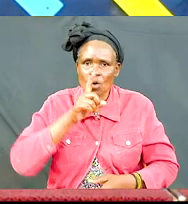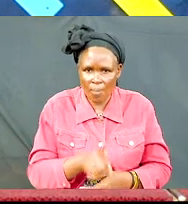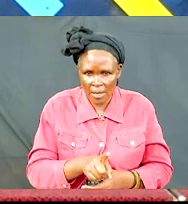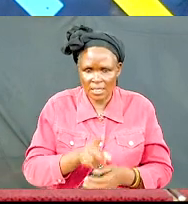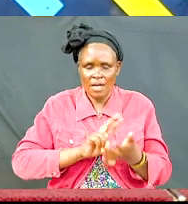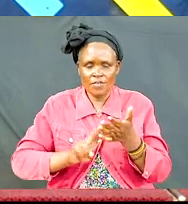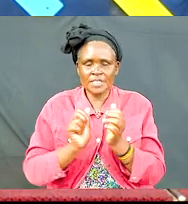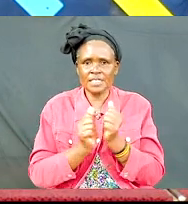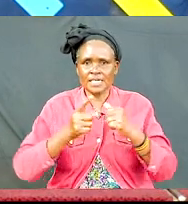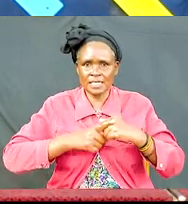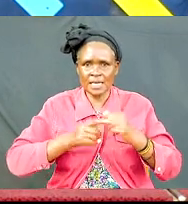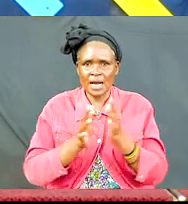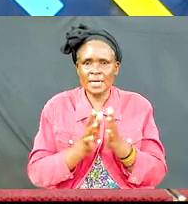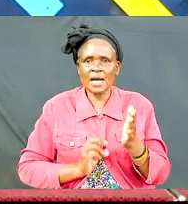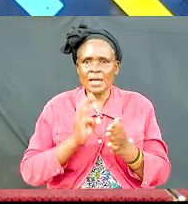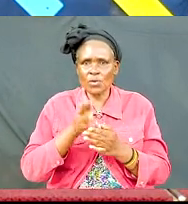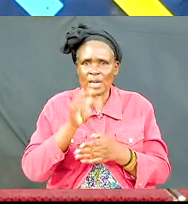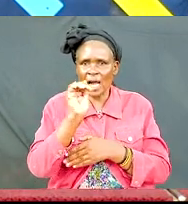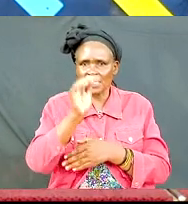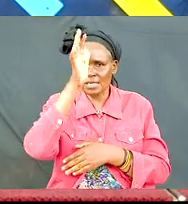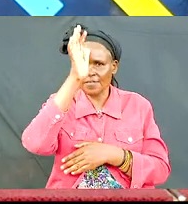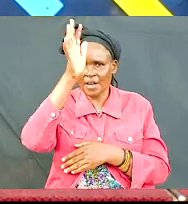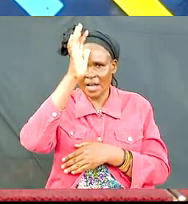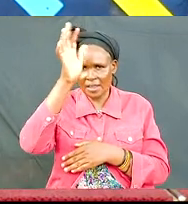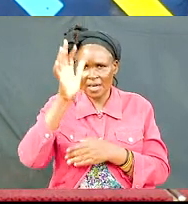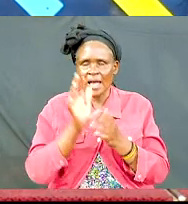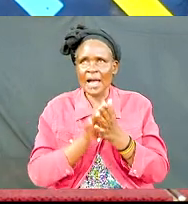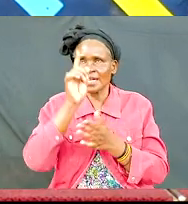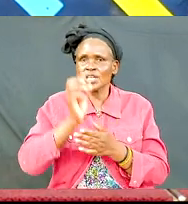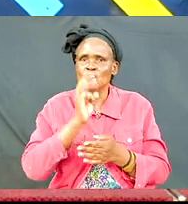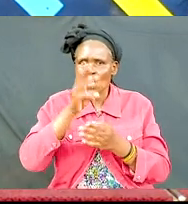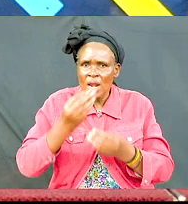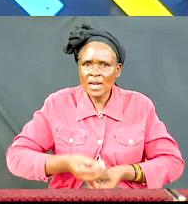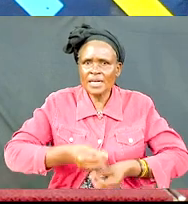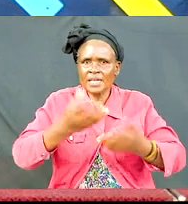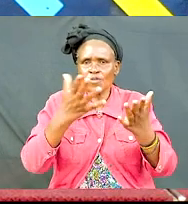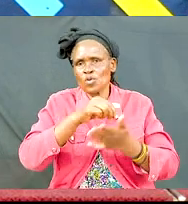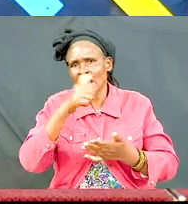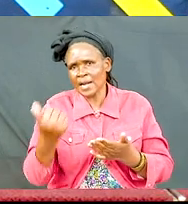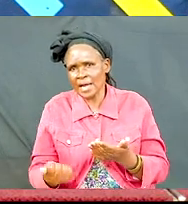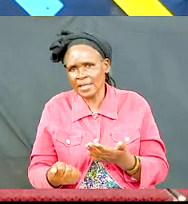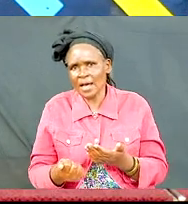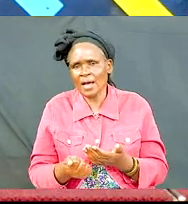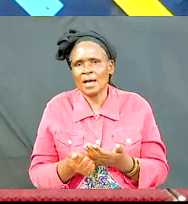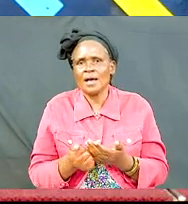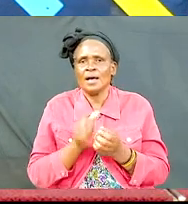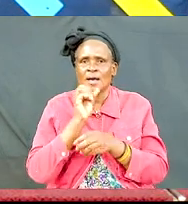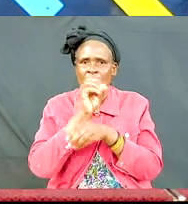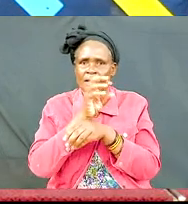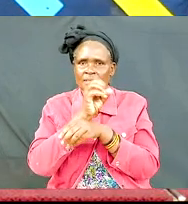16, and I will ask the Father, and he will give you another